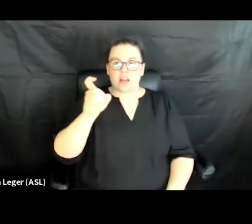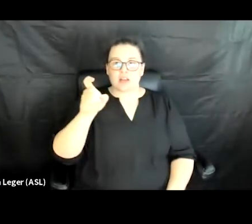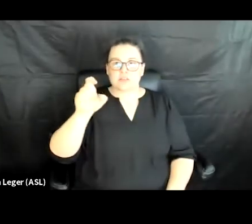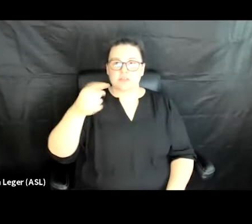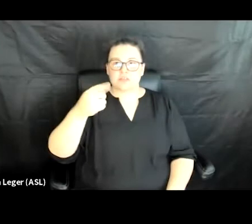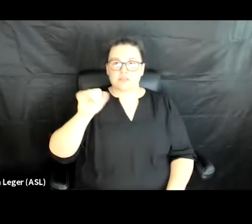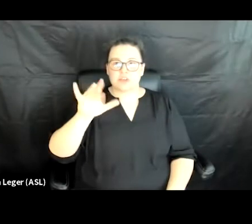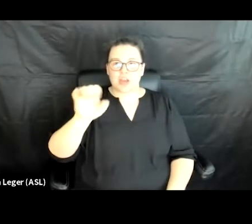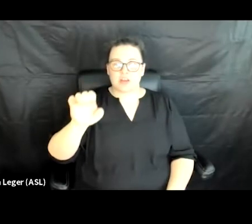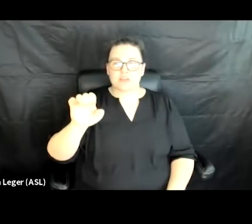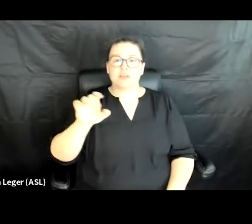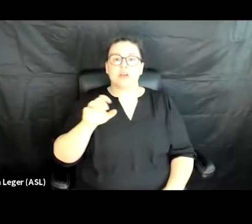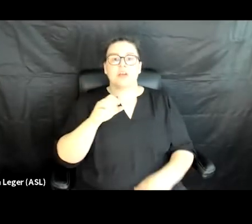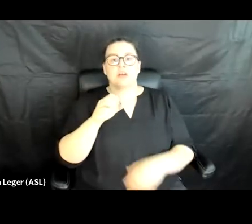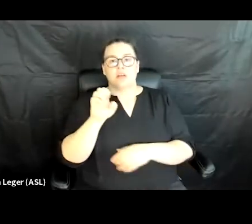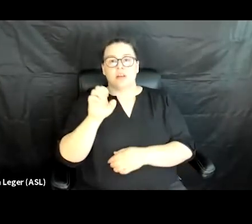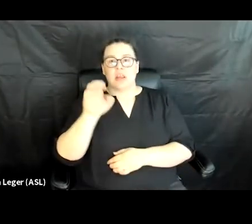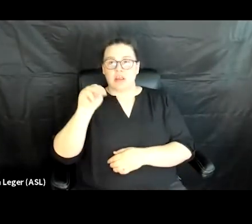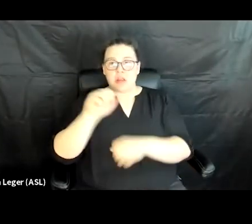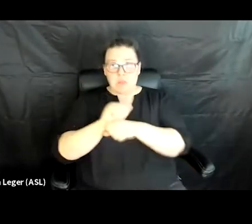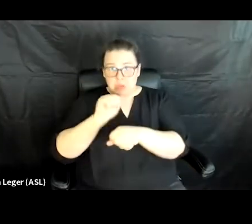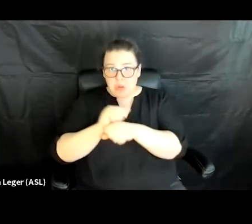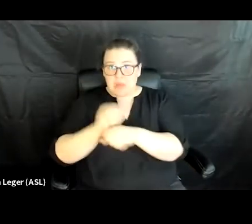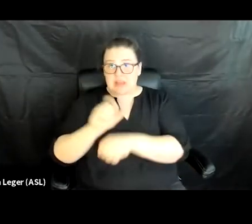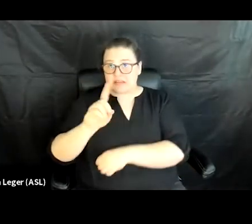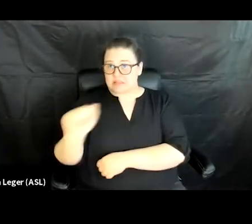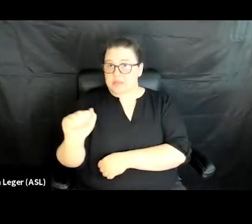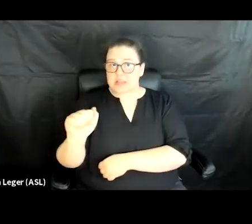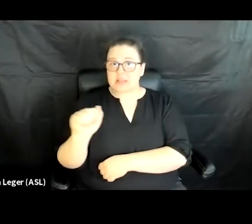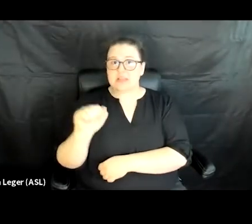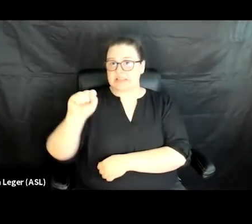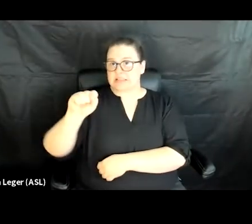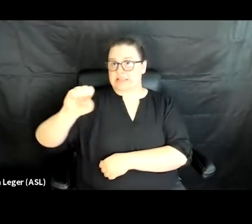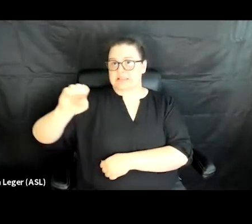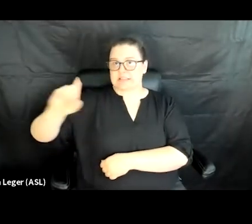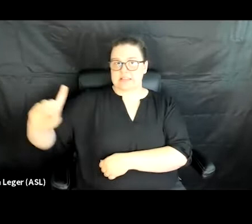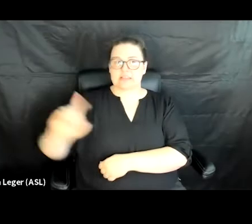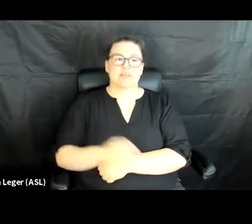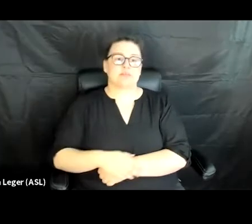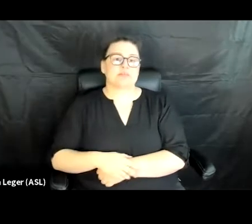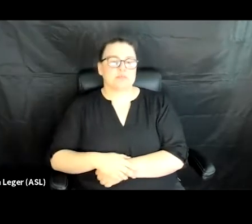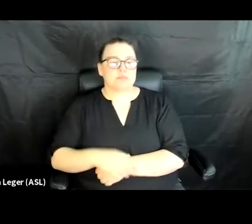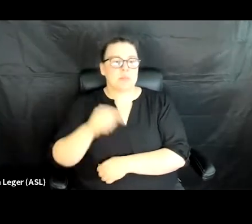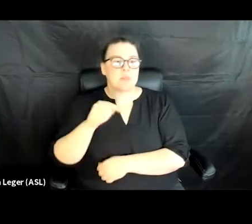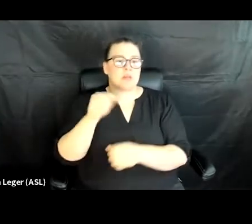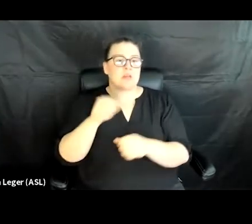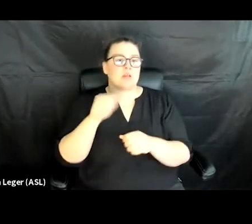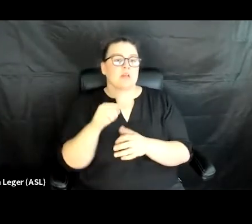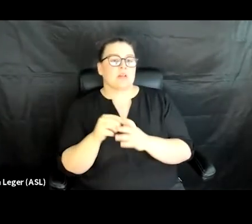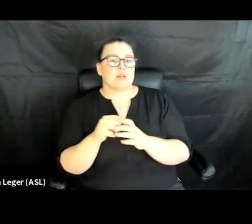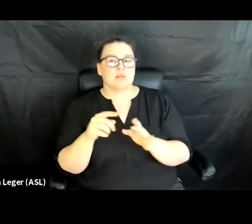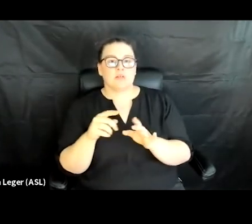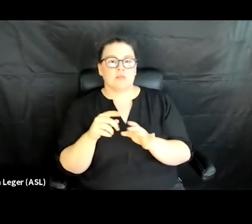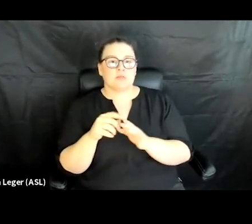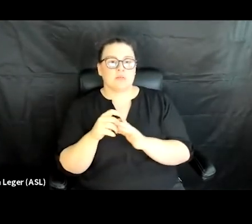mentioned before. This is an initiative of the U.S. Department of Labor's Office of Disability Employment Policy, otherwise known as